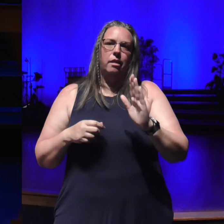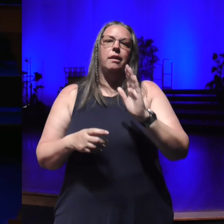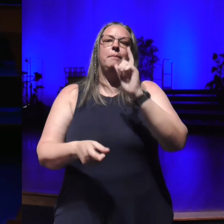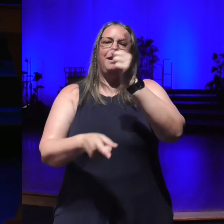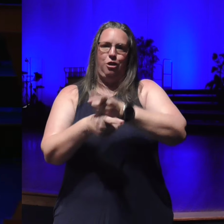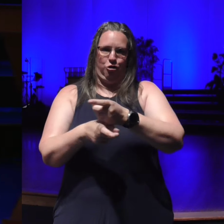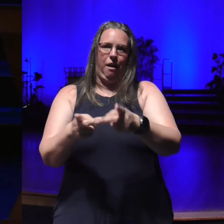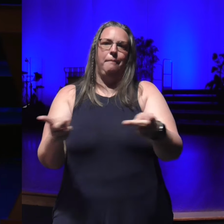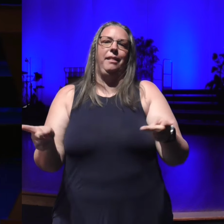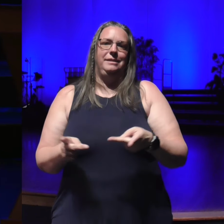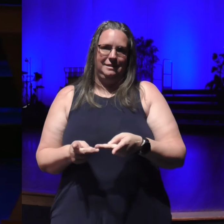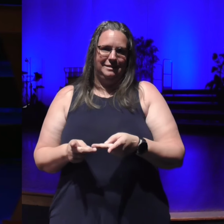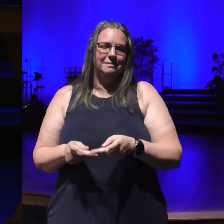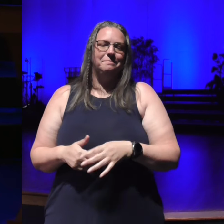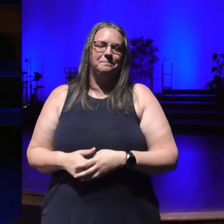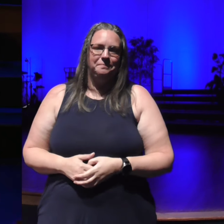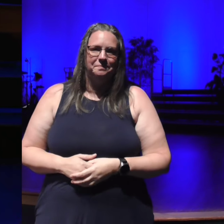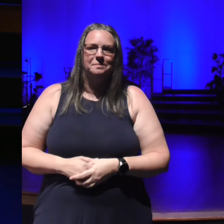place.